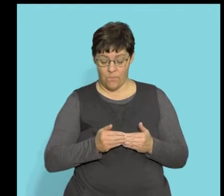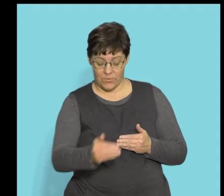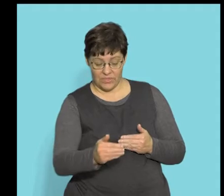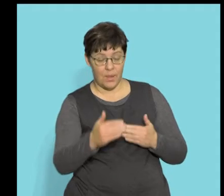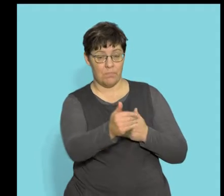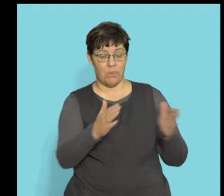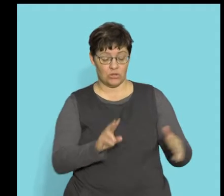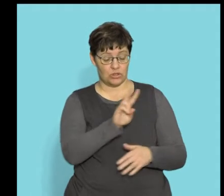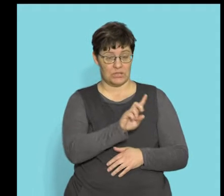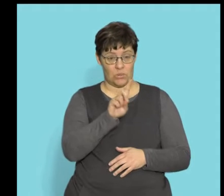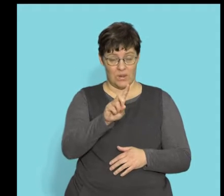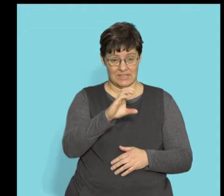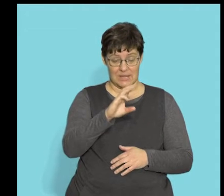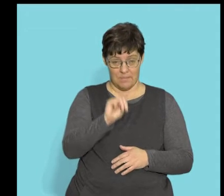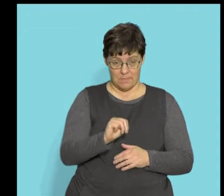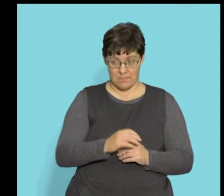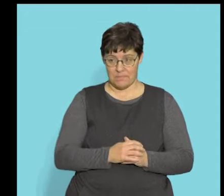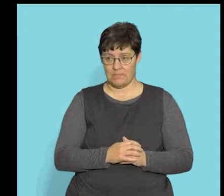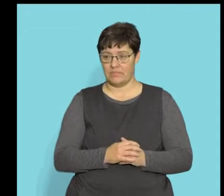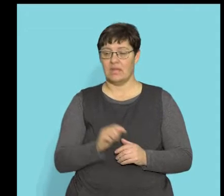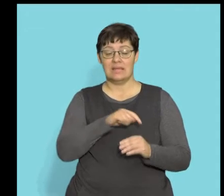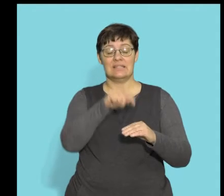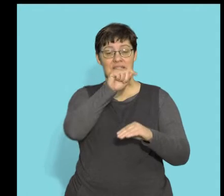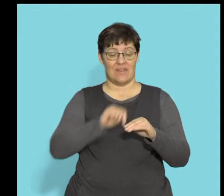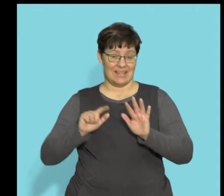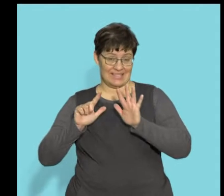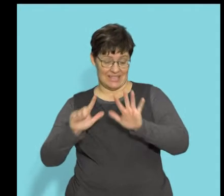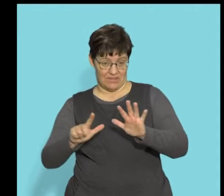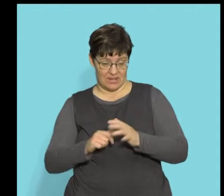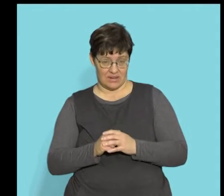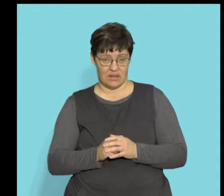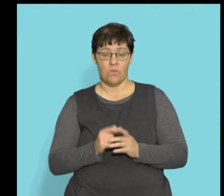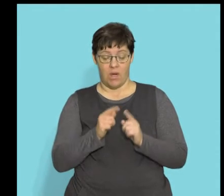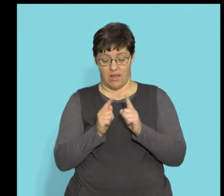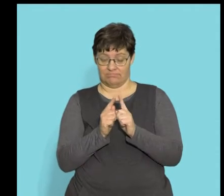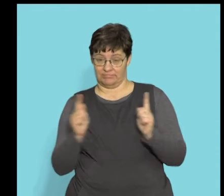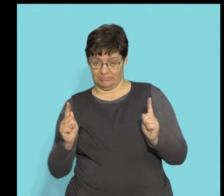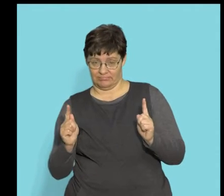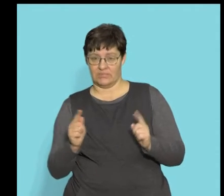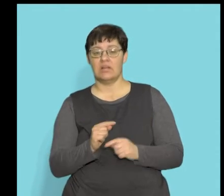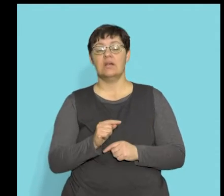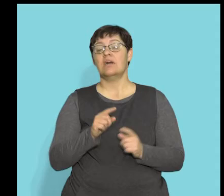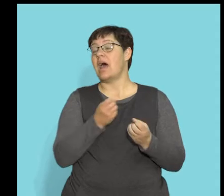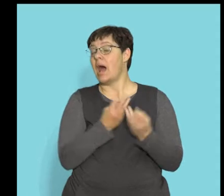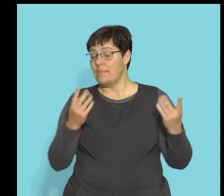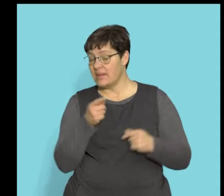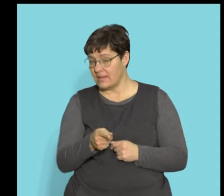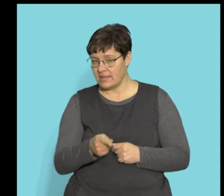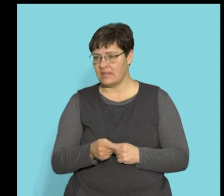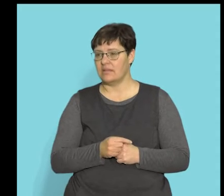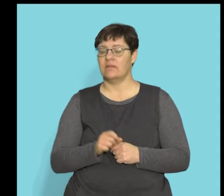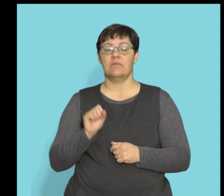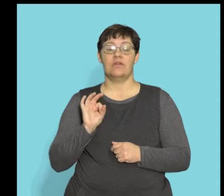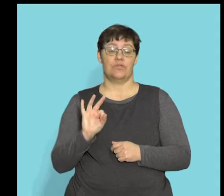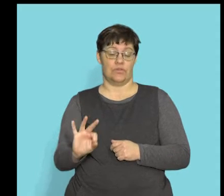of the box is 21 centimeters, I'm going to divide this by 7, which is the diameter, and 21 divided by 7